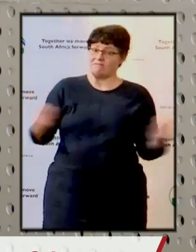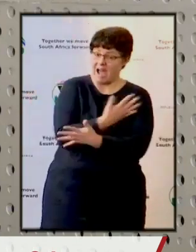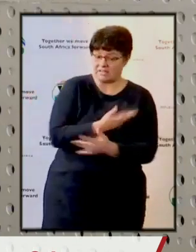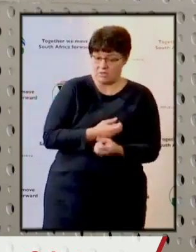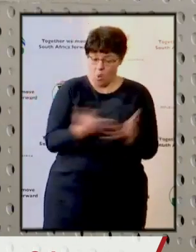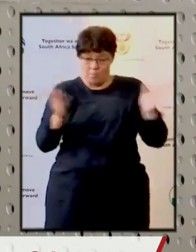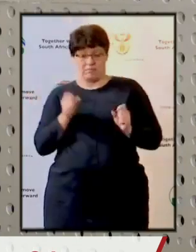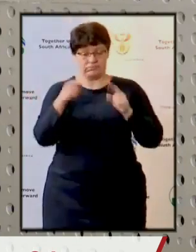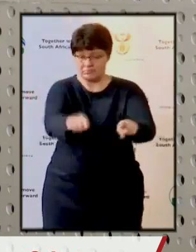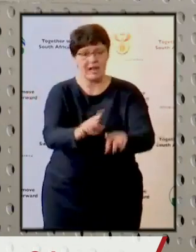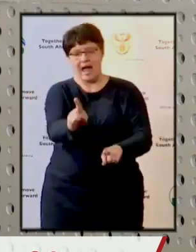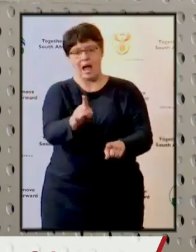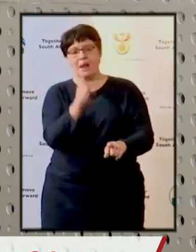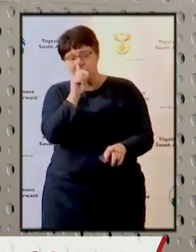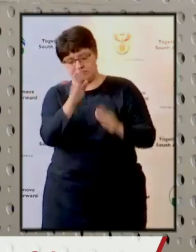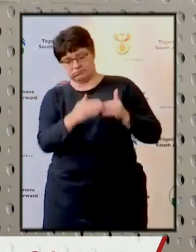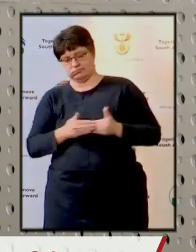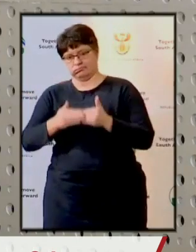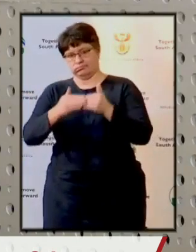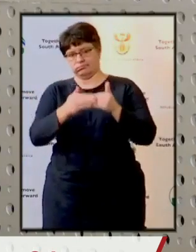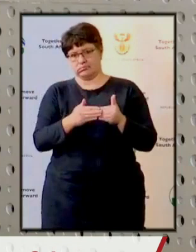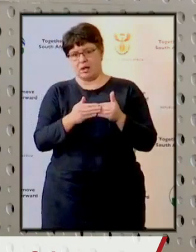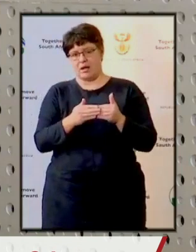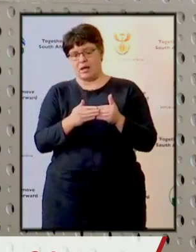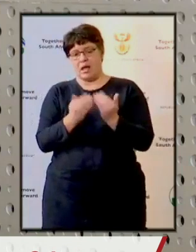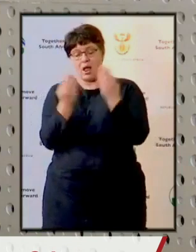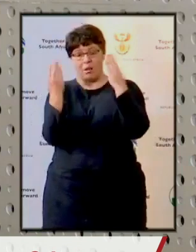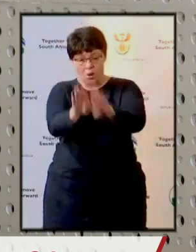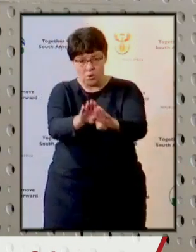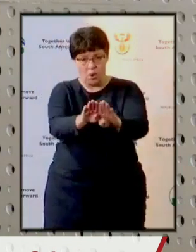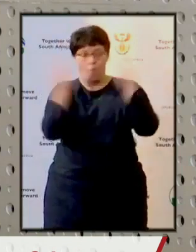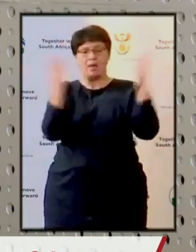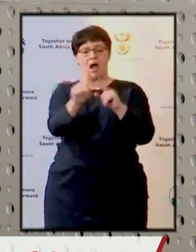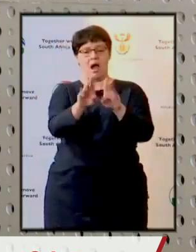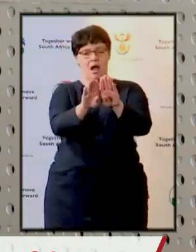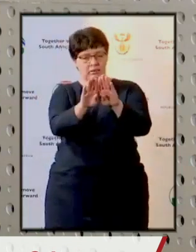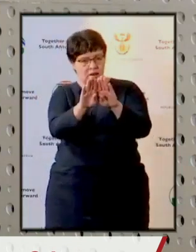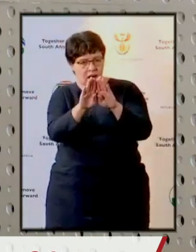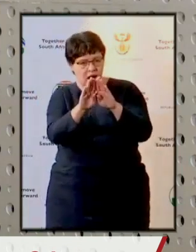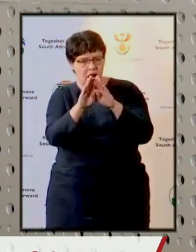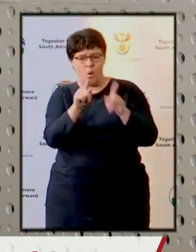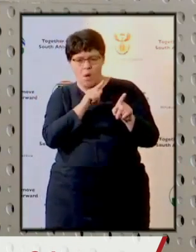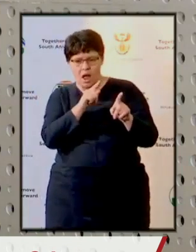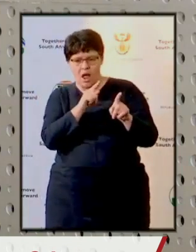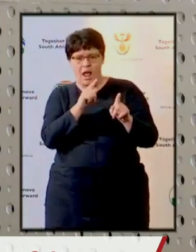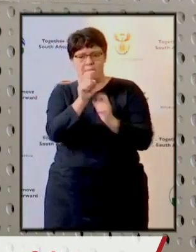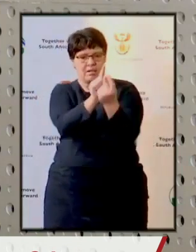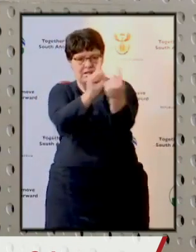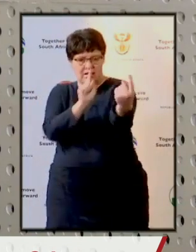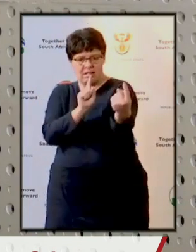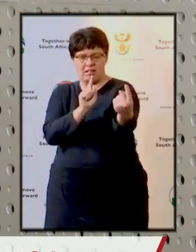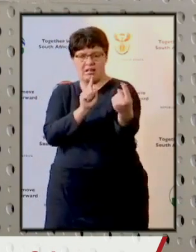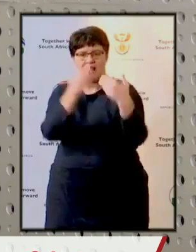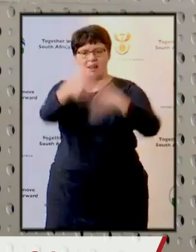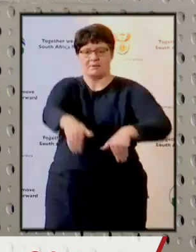deliberate and cautious approach to easing the lockdown measures so as to limit movement of people. The virus